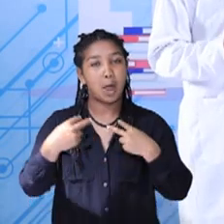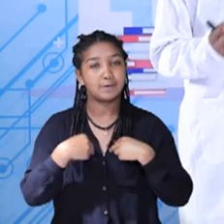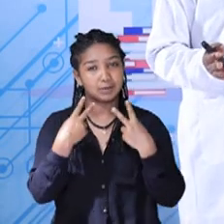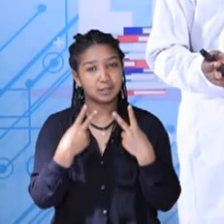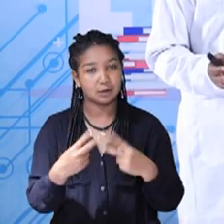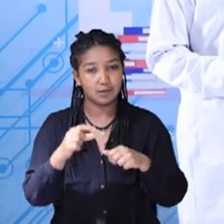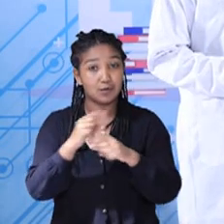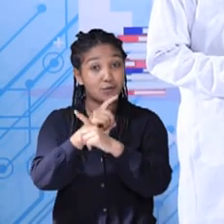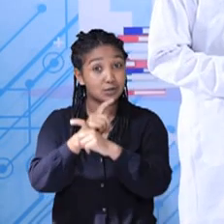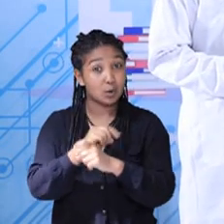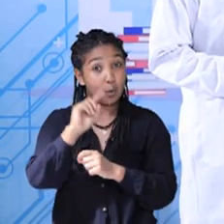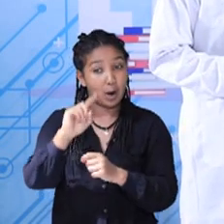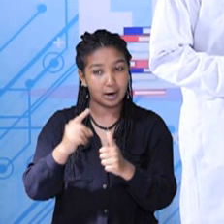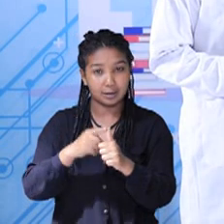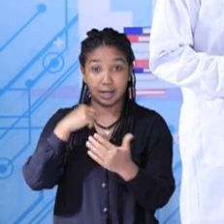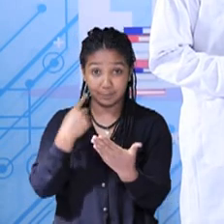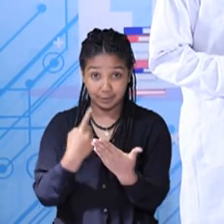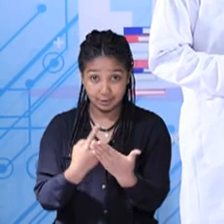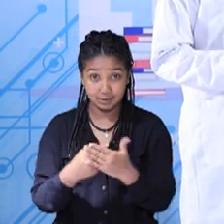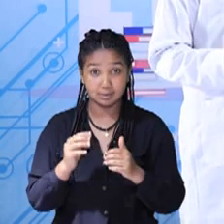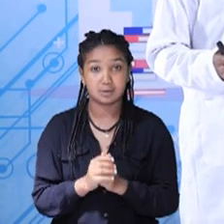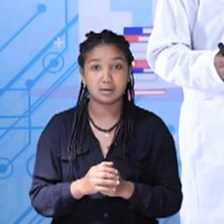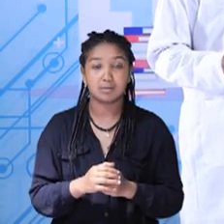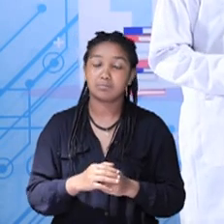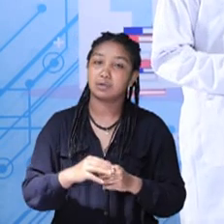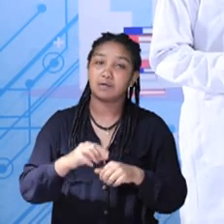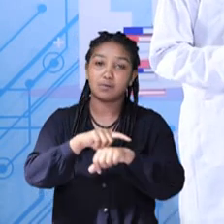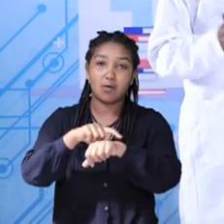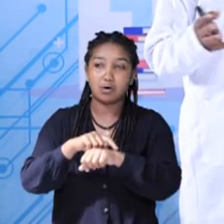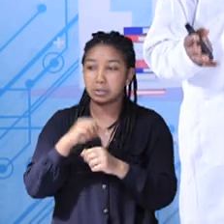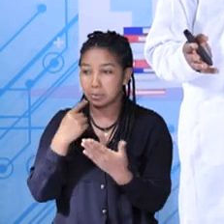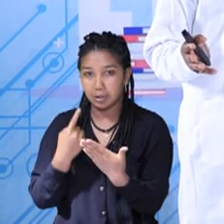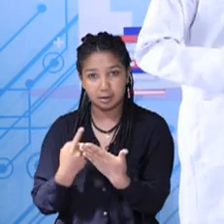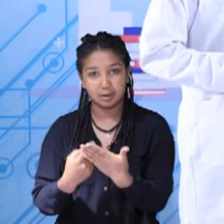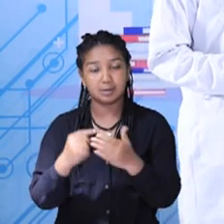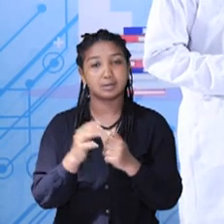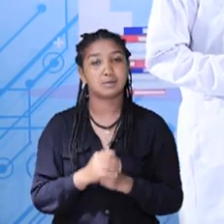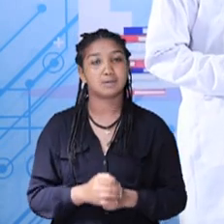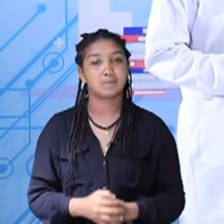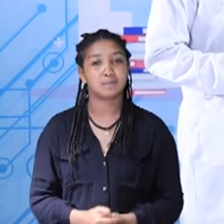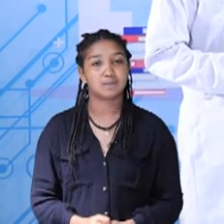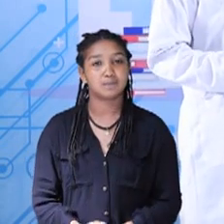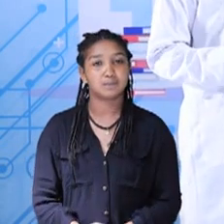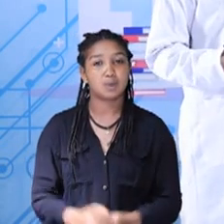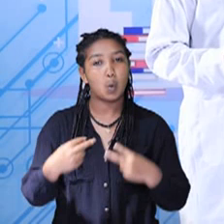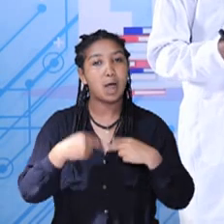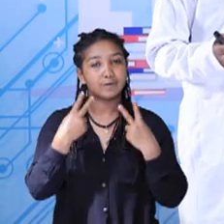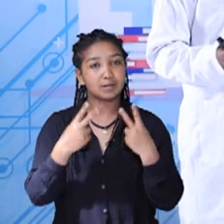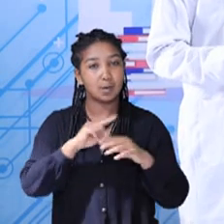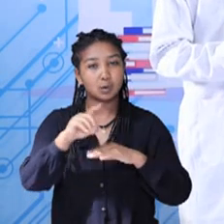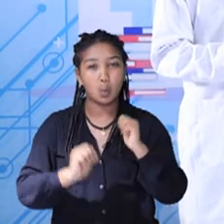seen fossils as an evidence, fossil records, different types of fossils. We have